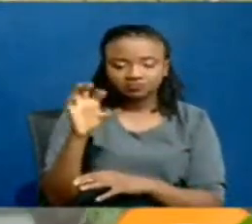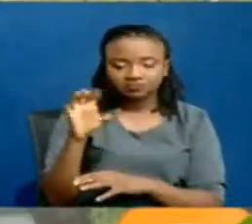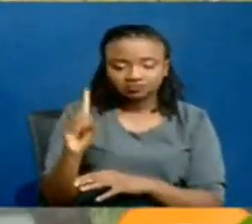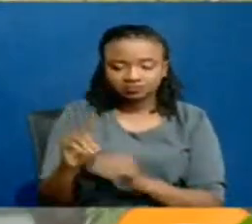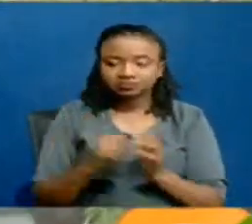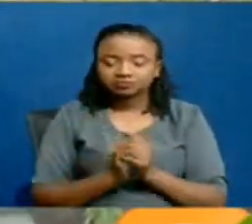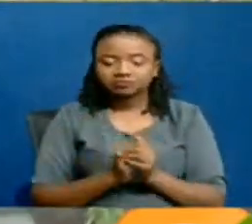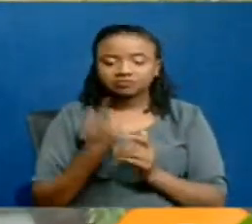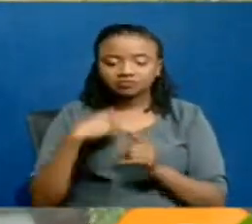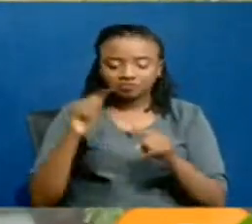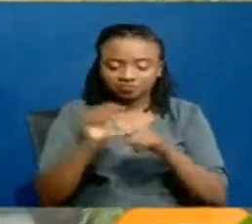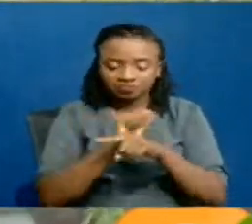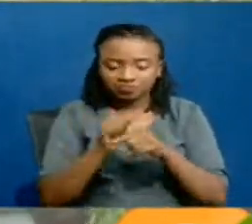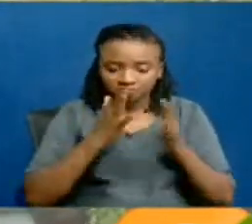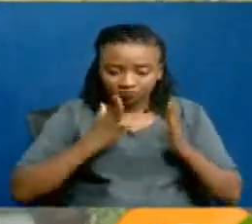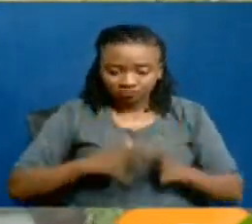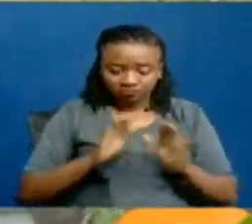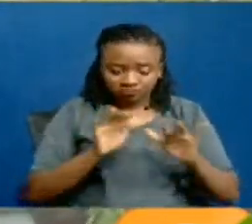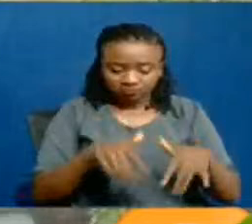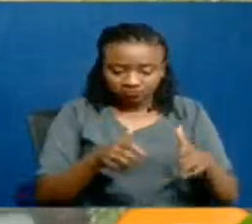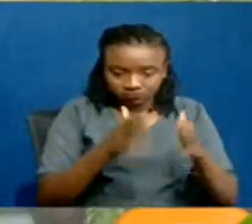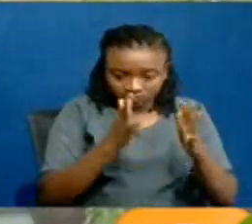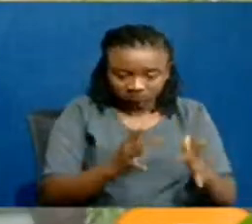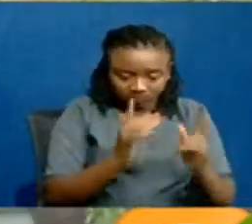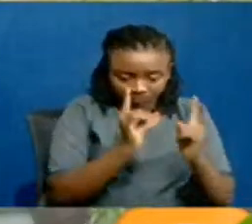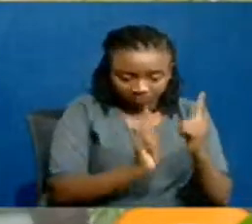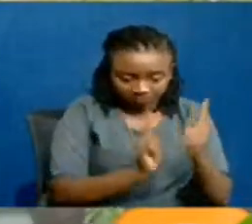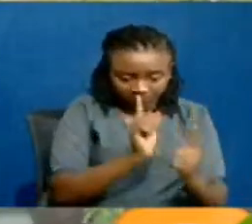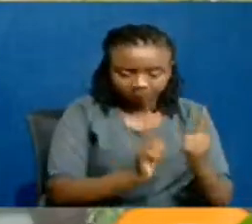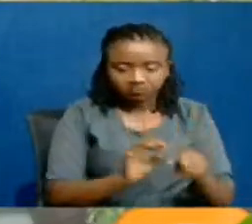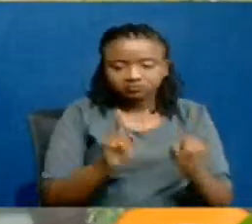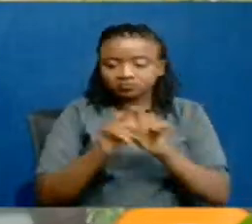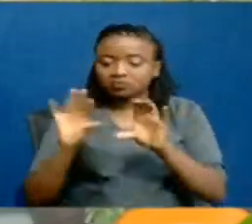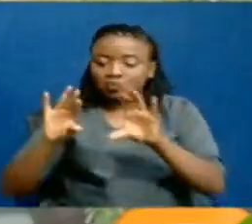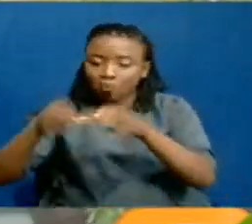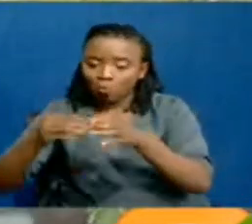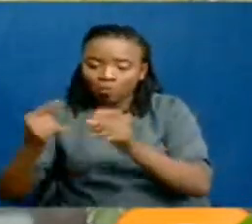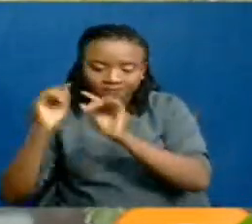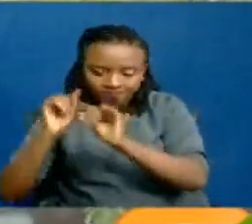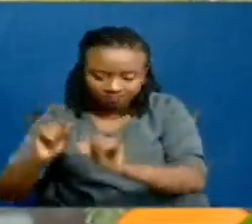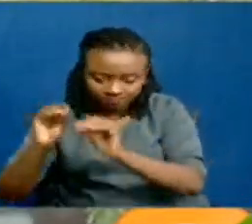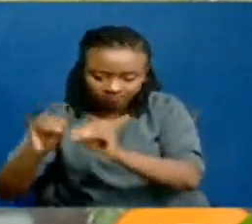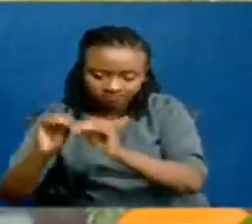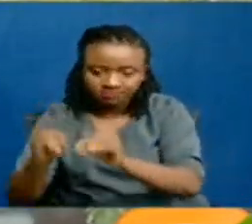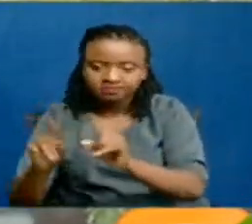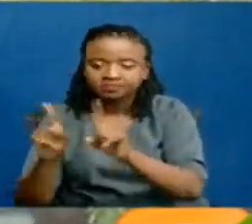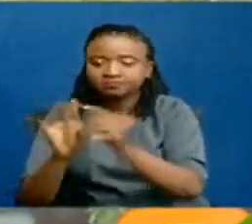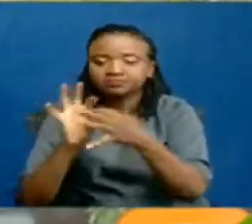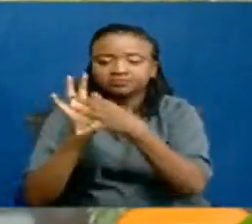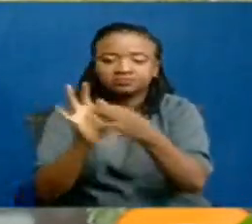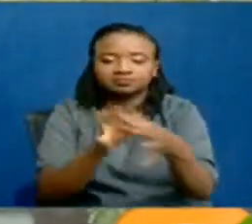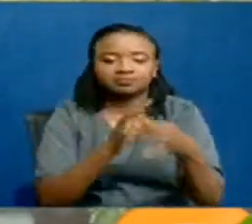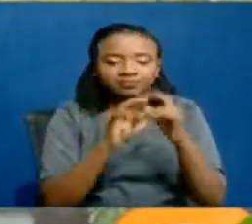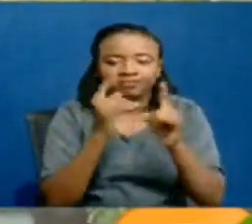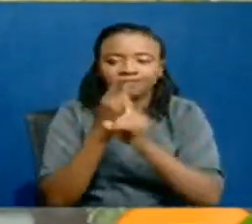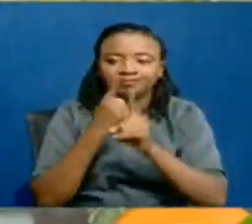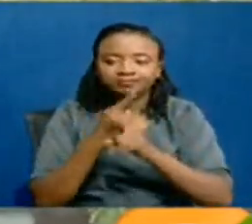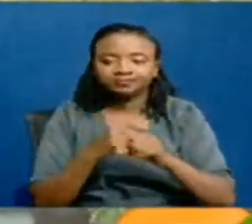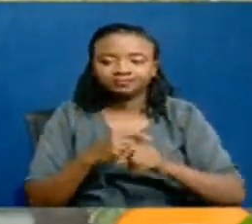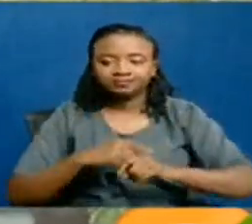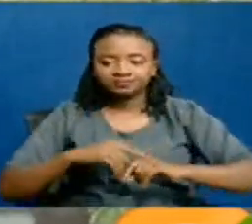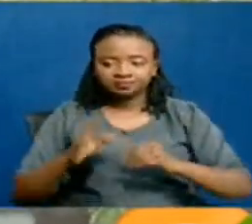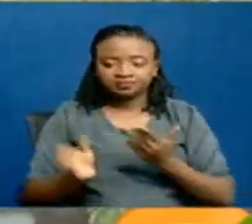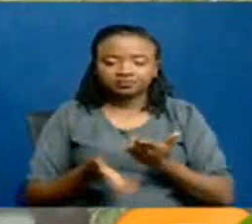farmer. We train also group of farmers, and also we collaborate with other stakeholders to pass